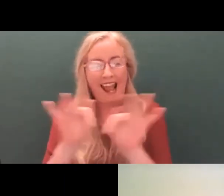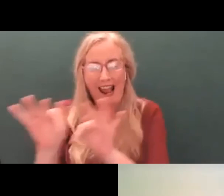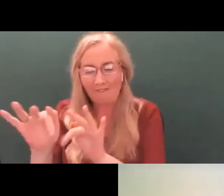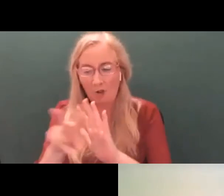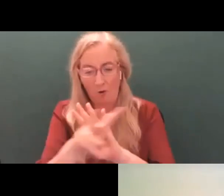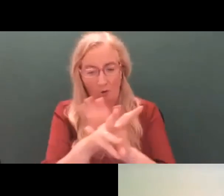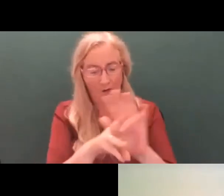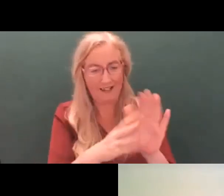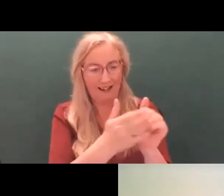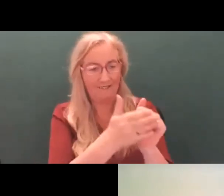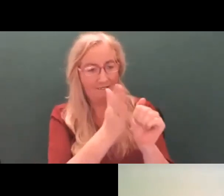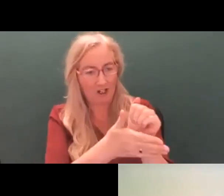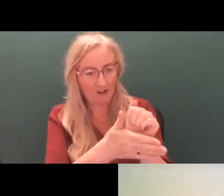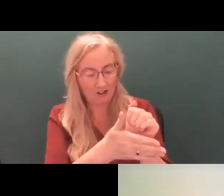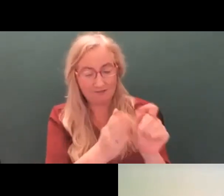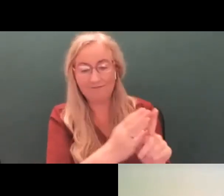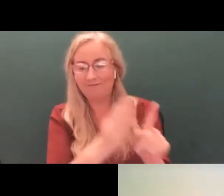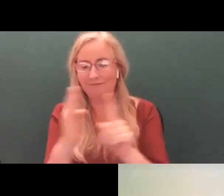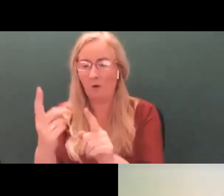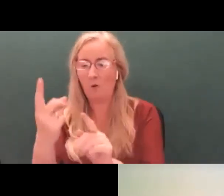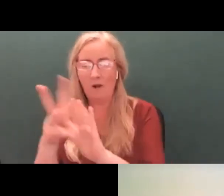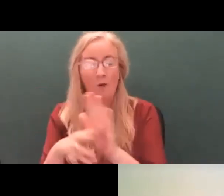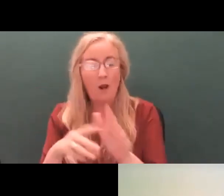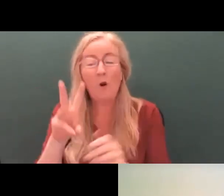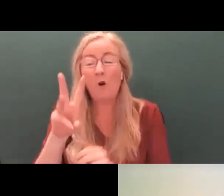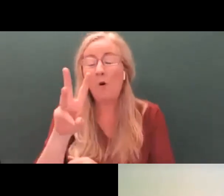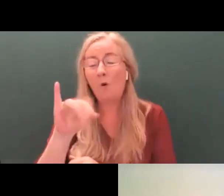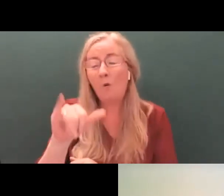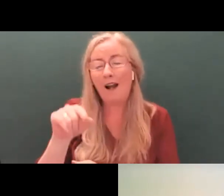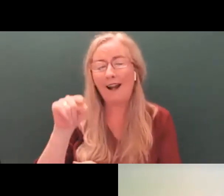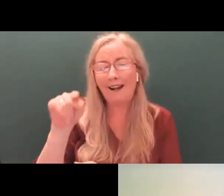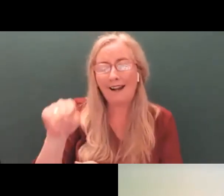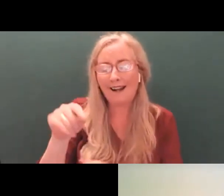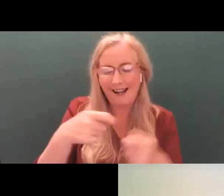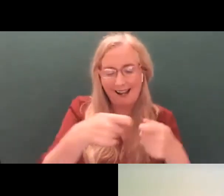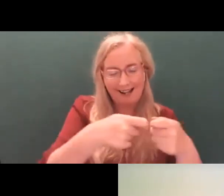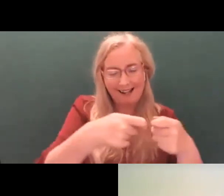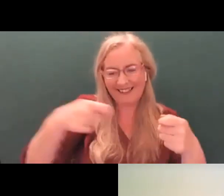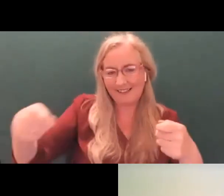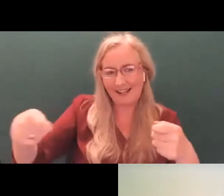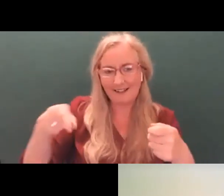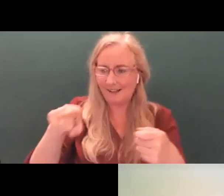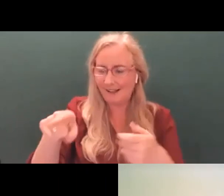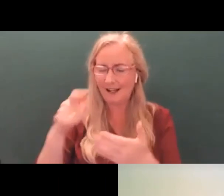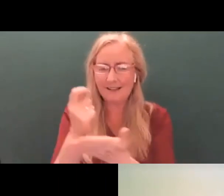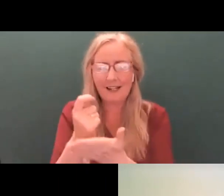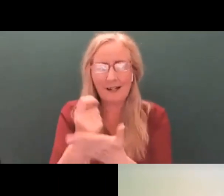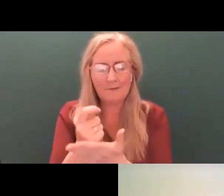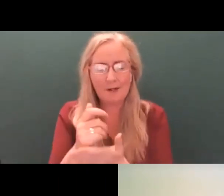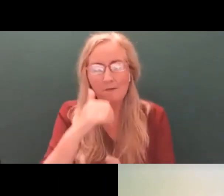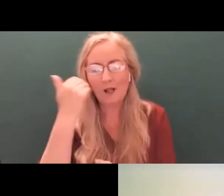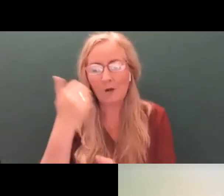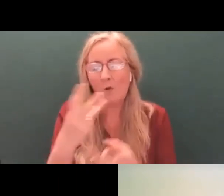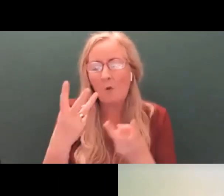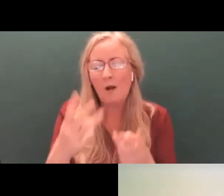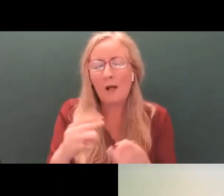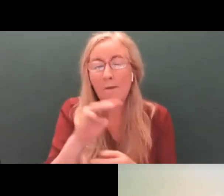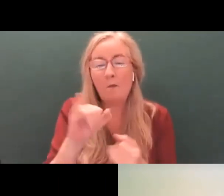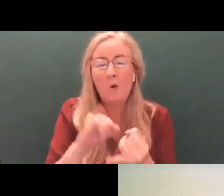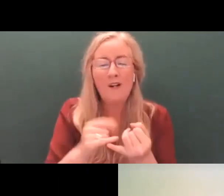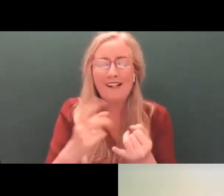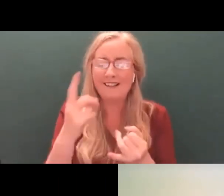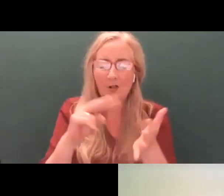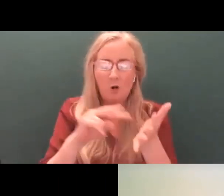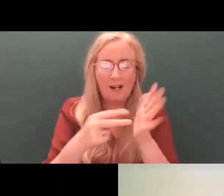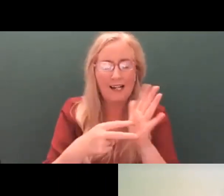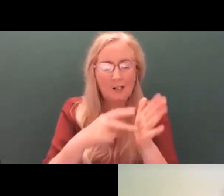Week finishes. And the reason that we've extended that deadline a little bit is to allow people that have organised